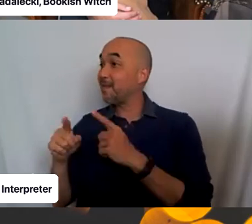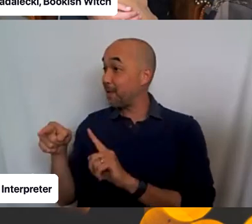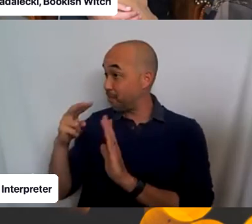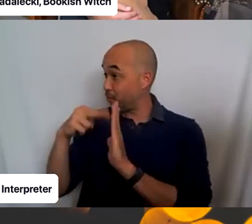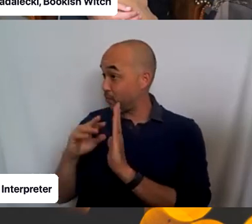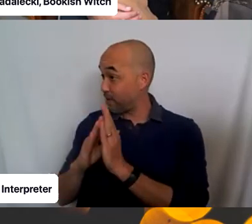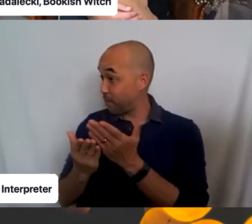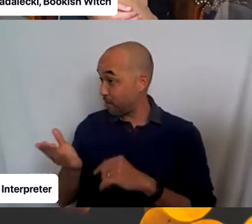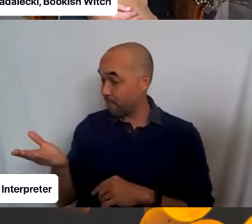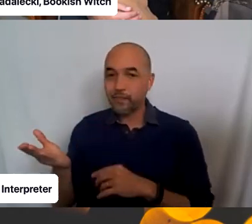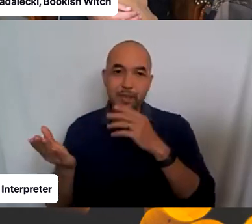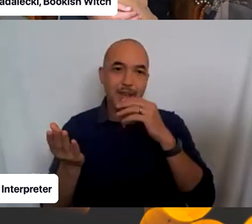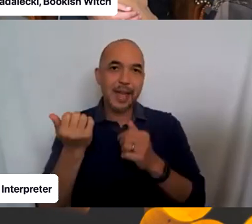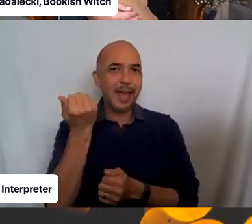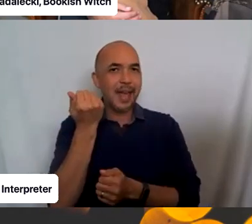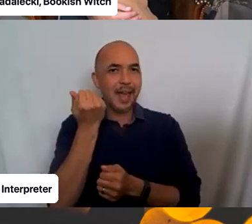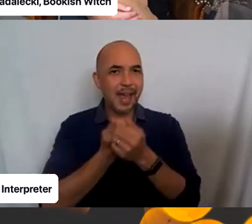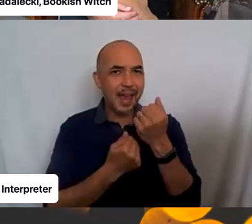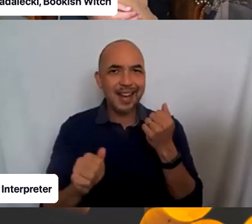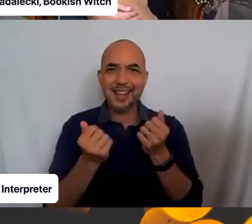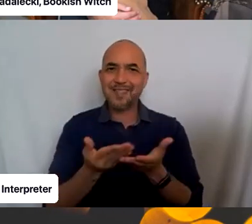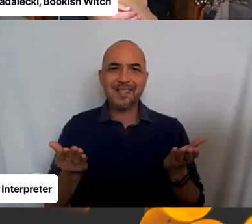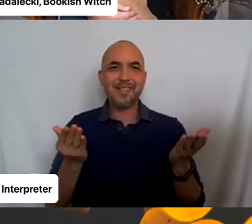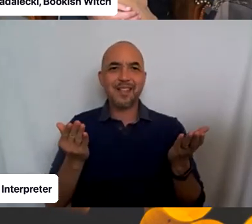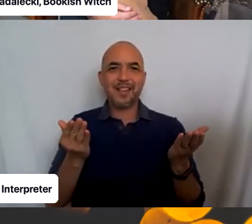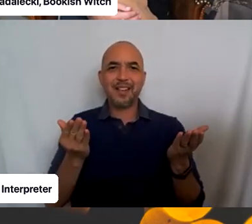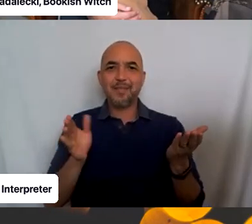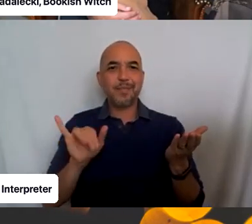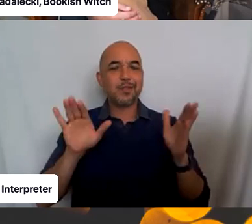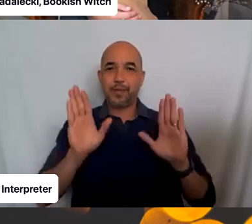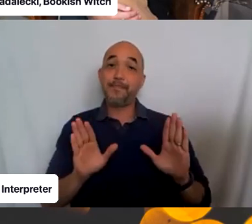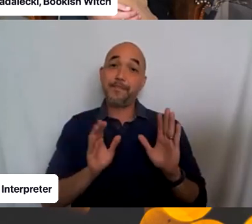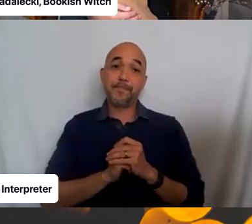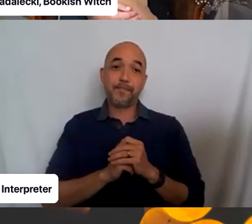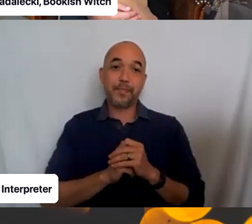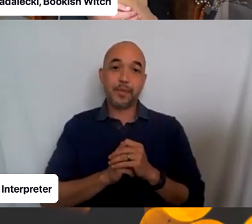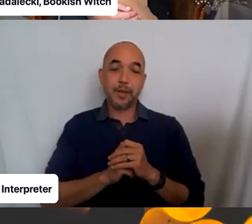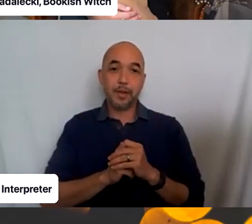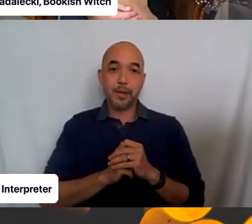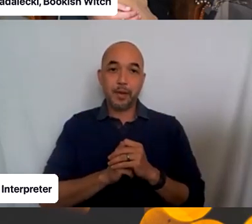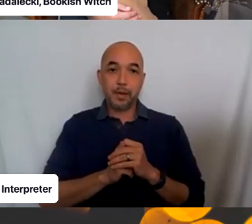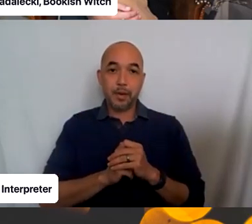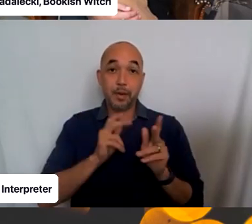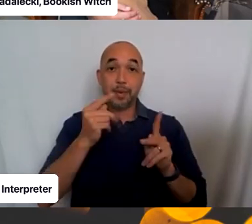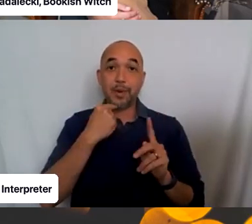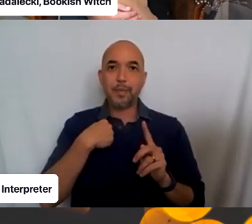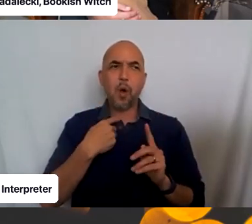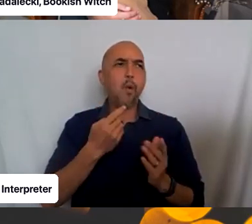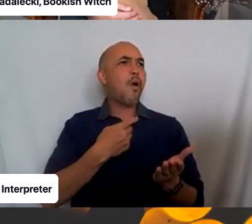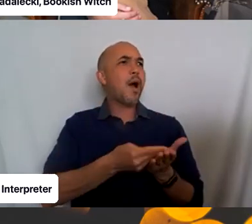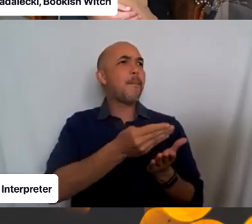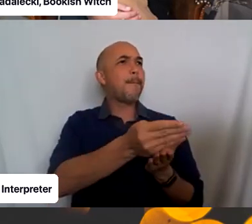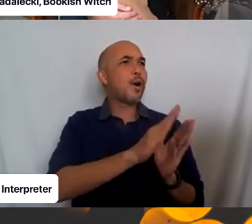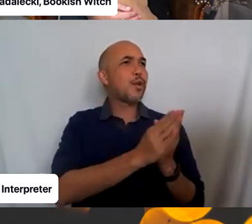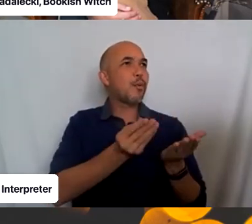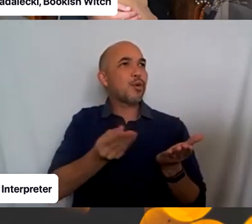know, anything like that is just the greatest. So when people tell me I bought a book for a friend because I didn't want to